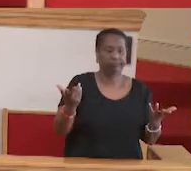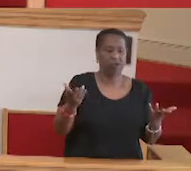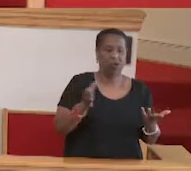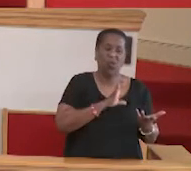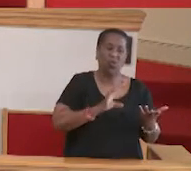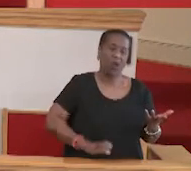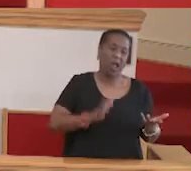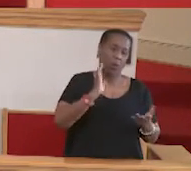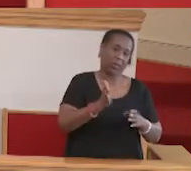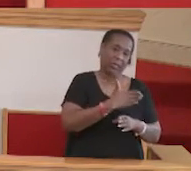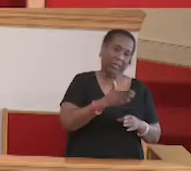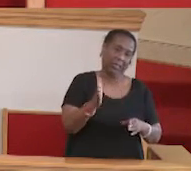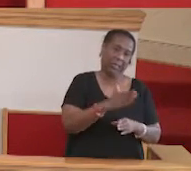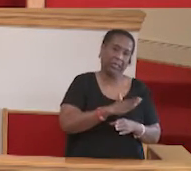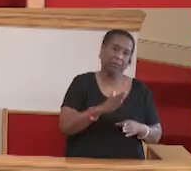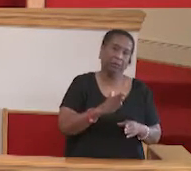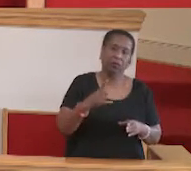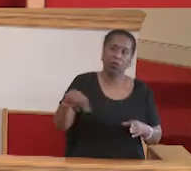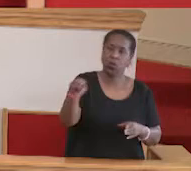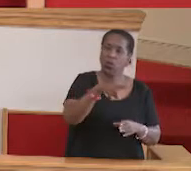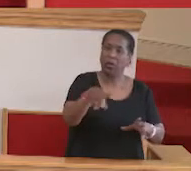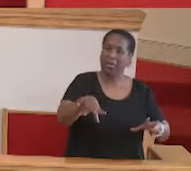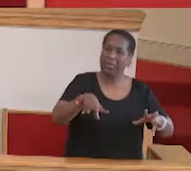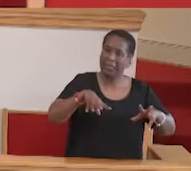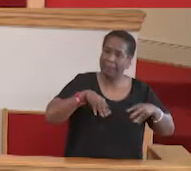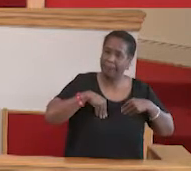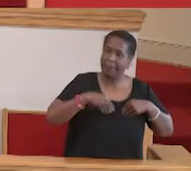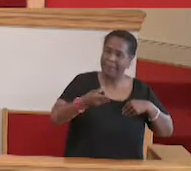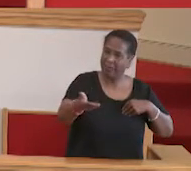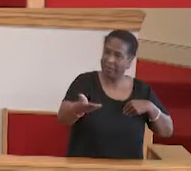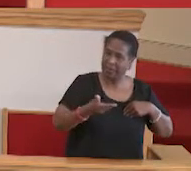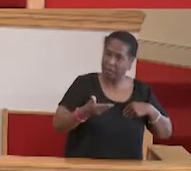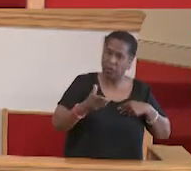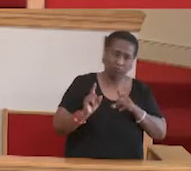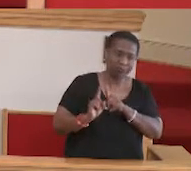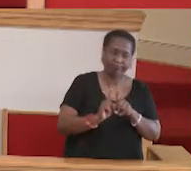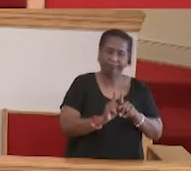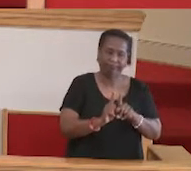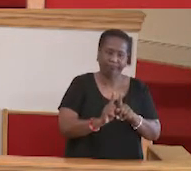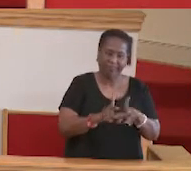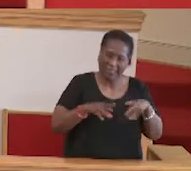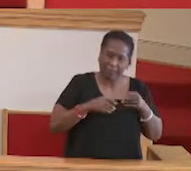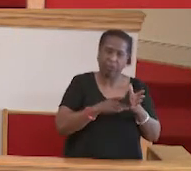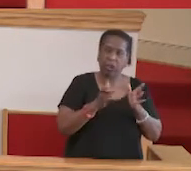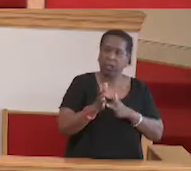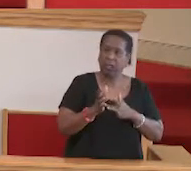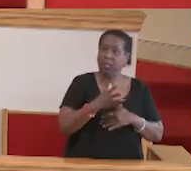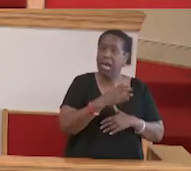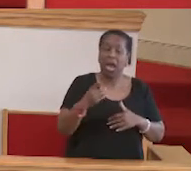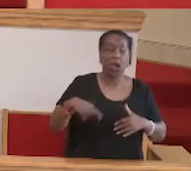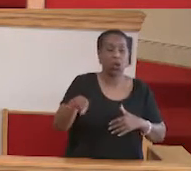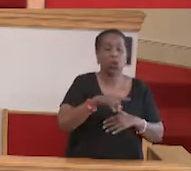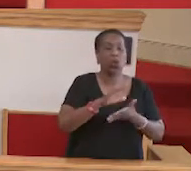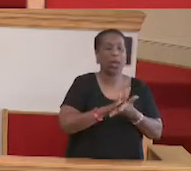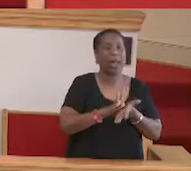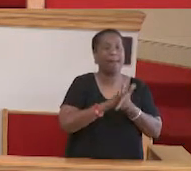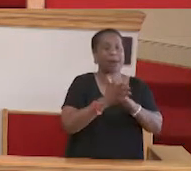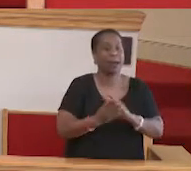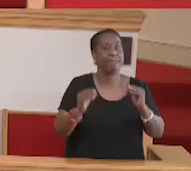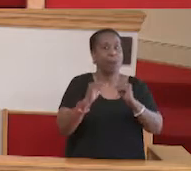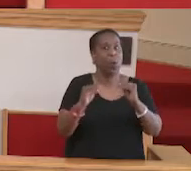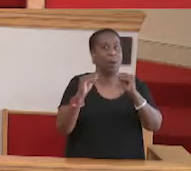invitation to walk with Jesus and to become more and more like the